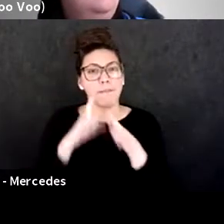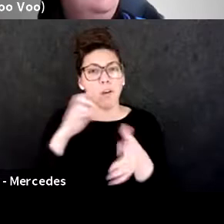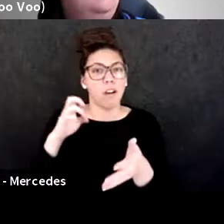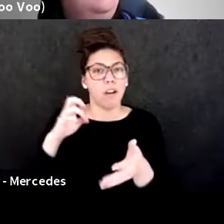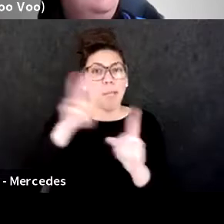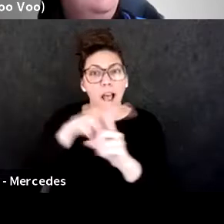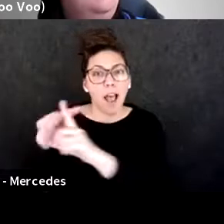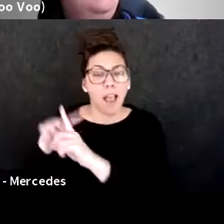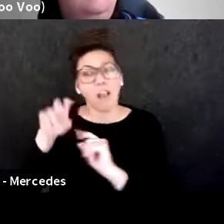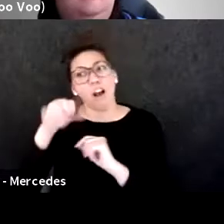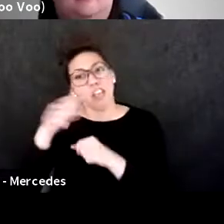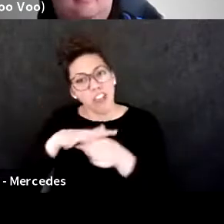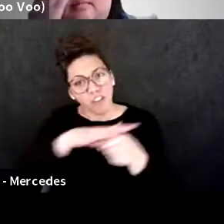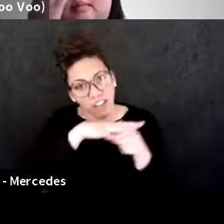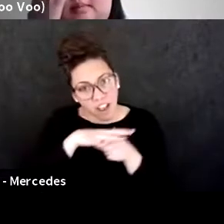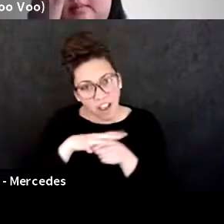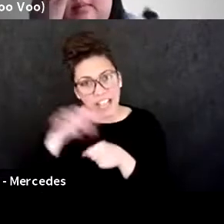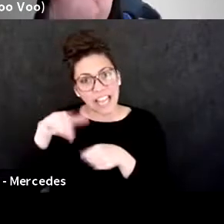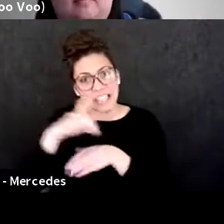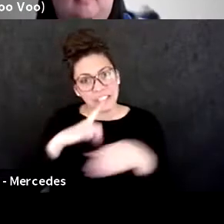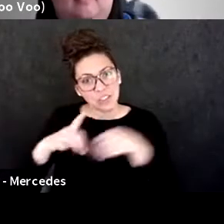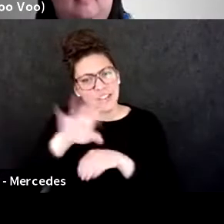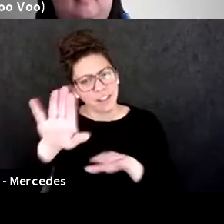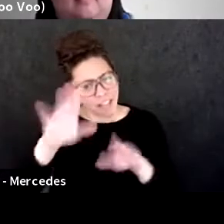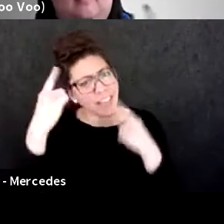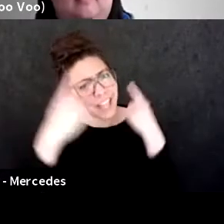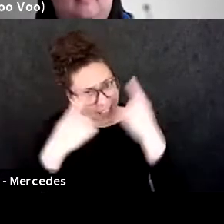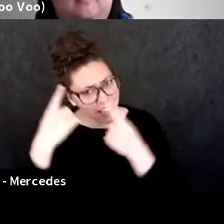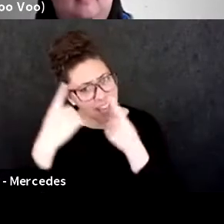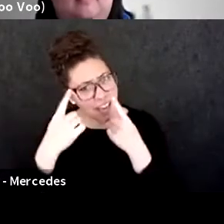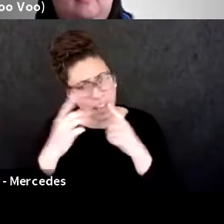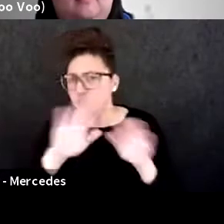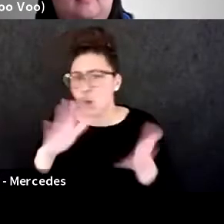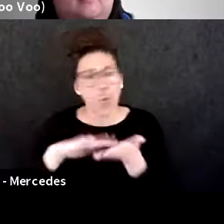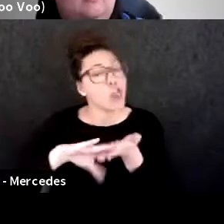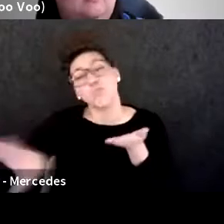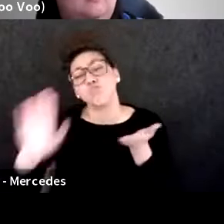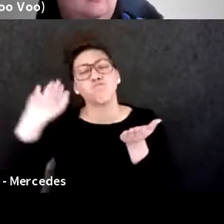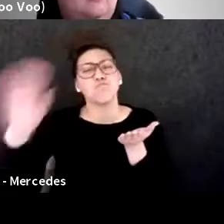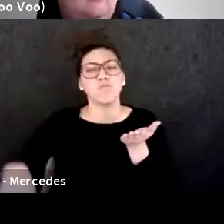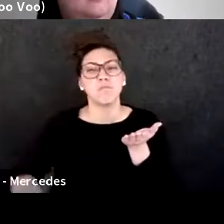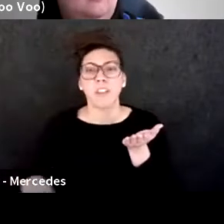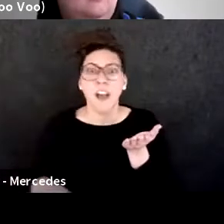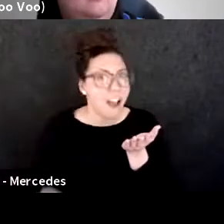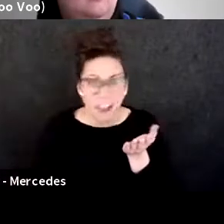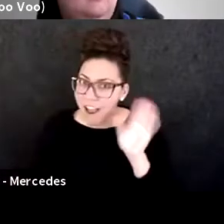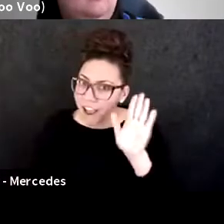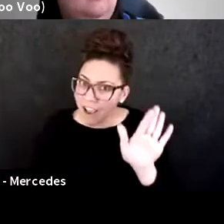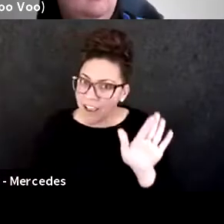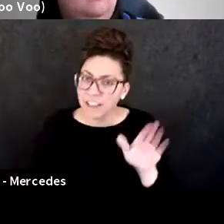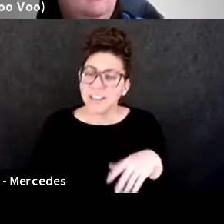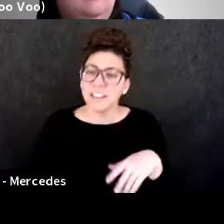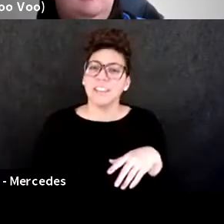elsewhere in the district, think about it. And don't count yourself out before you even